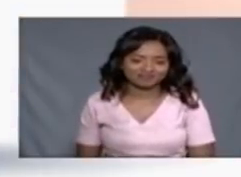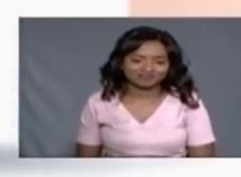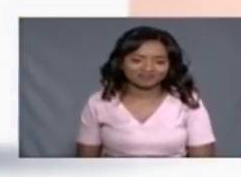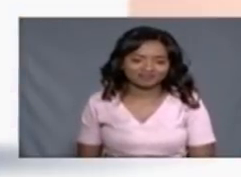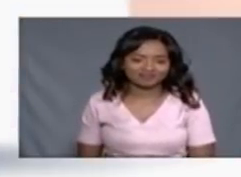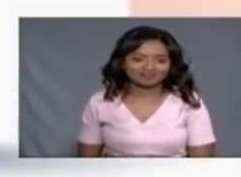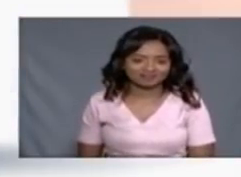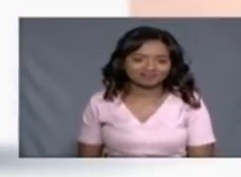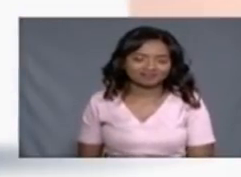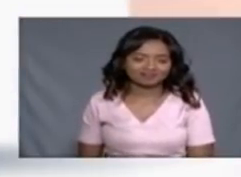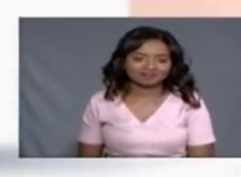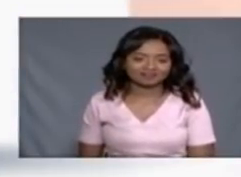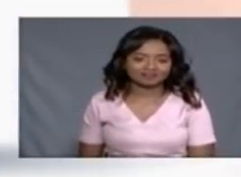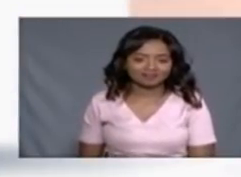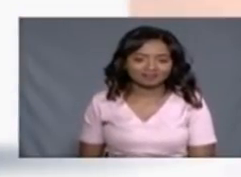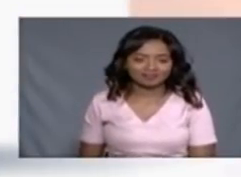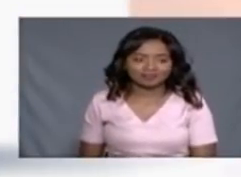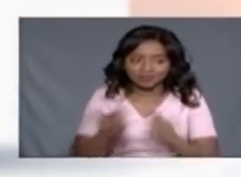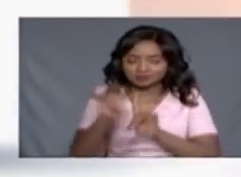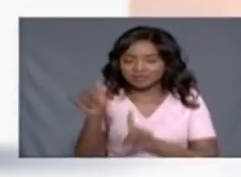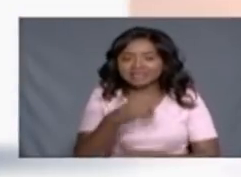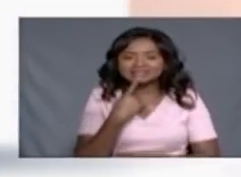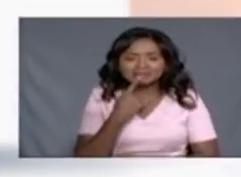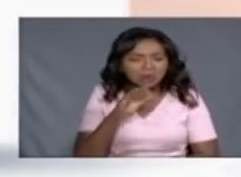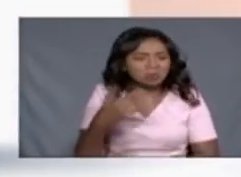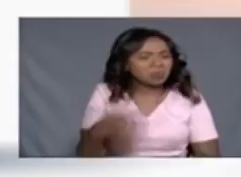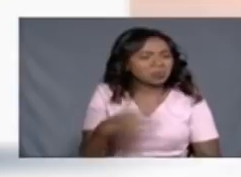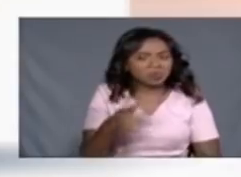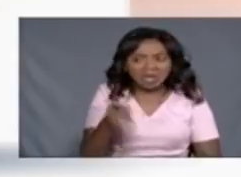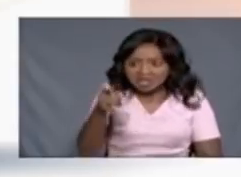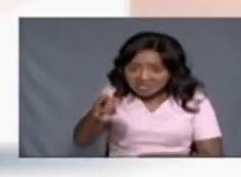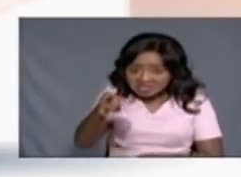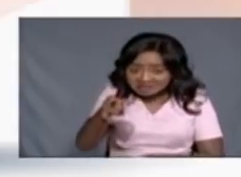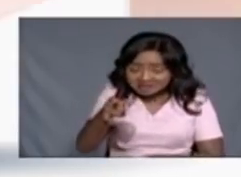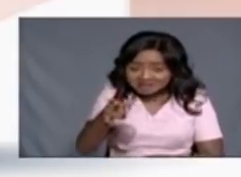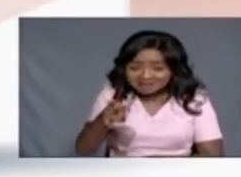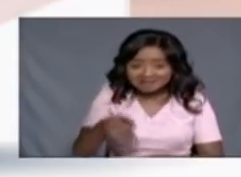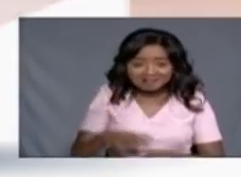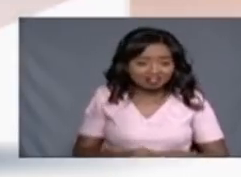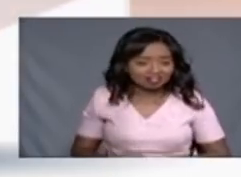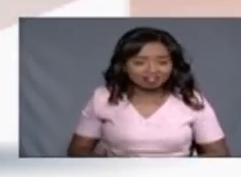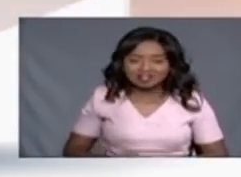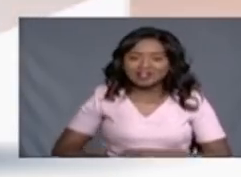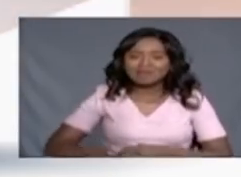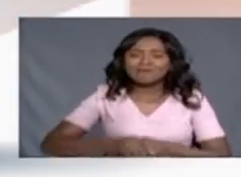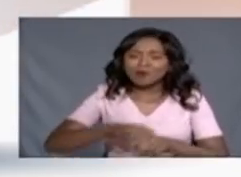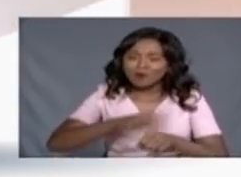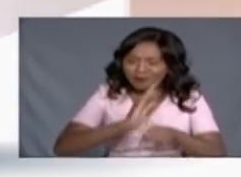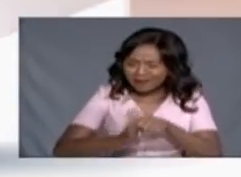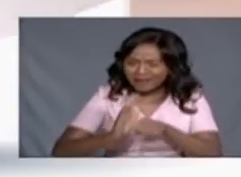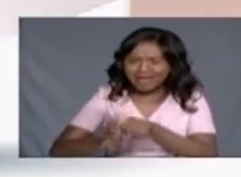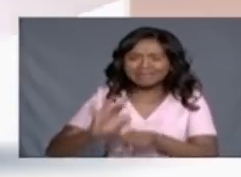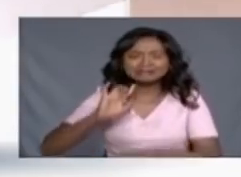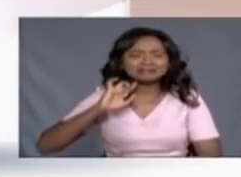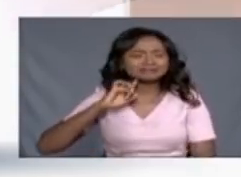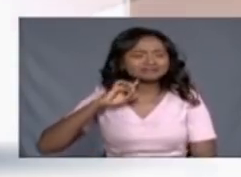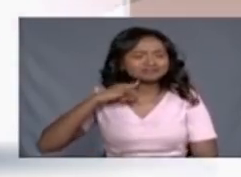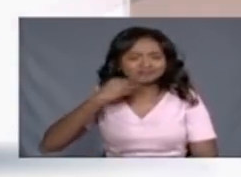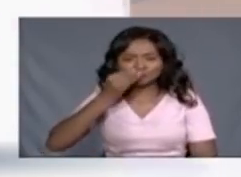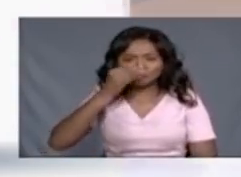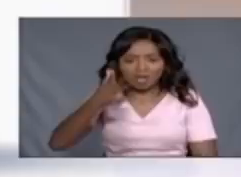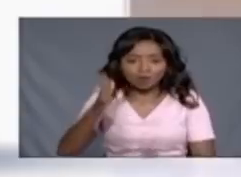in granaries. Yeah. More feedback, Dr. Ari. Listen to this. Eli Khumundu says, mboga tamu